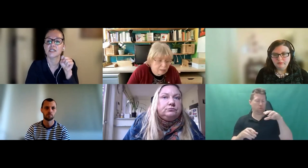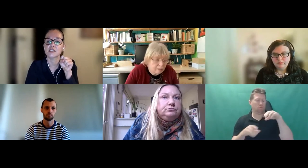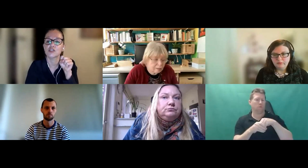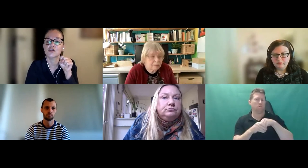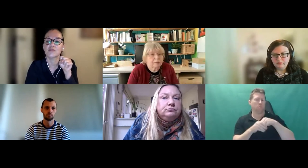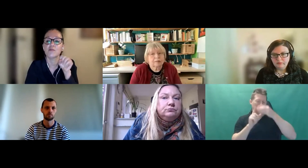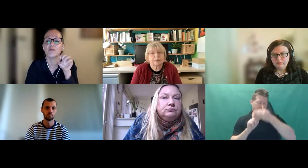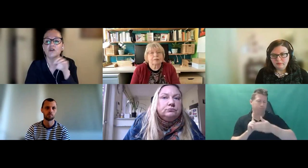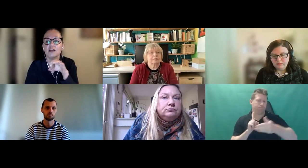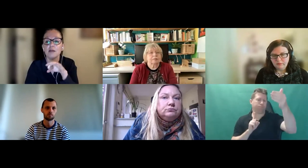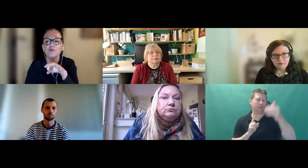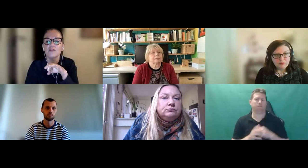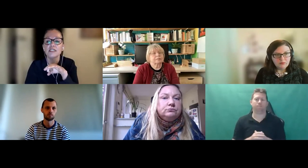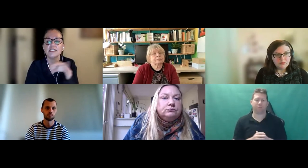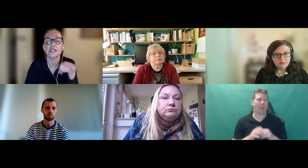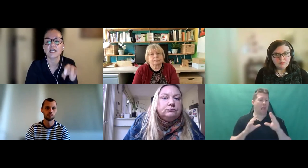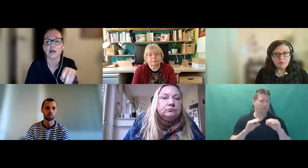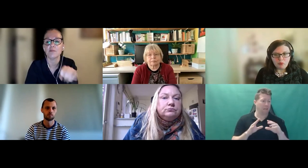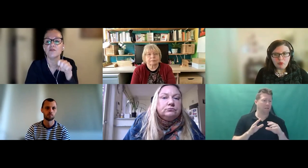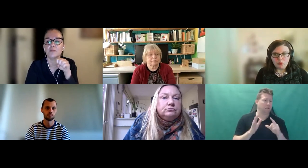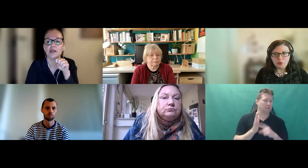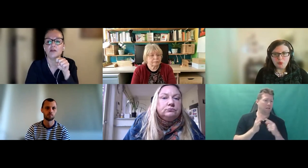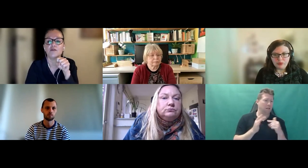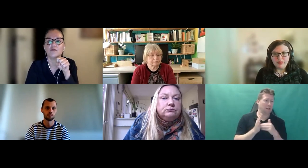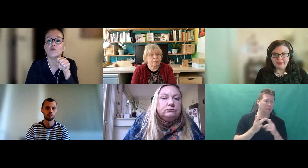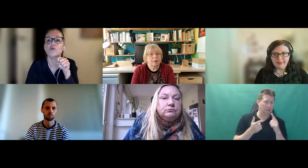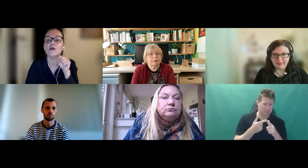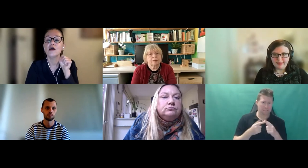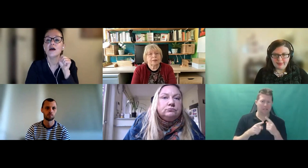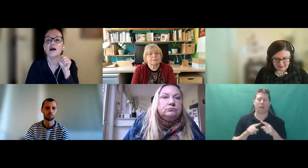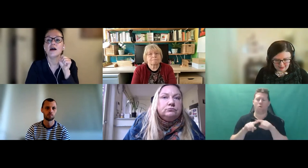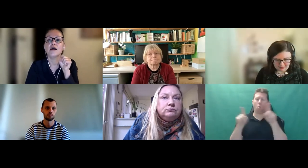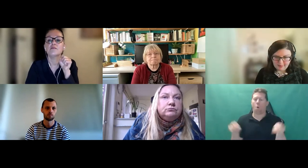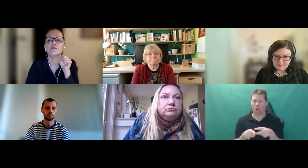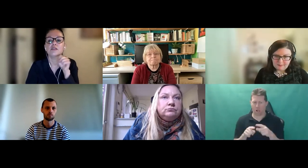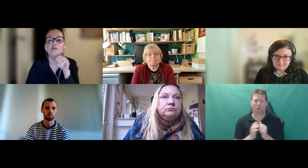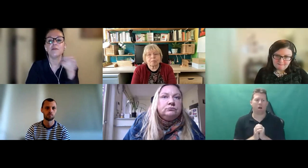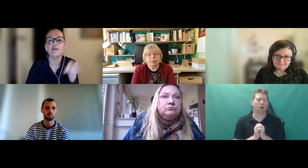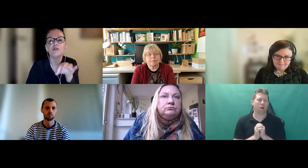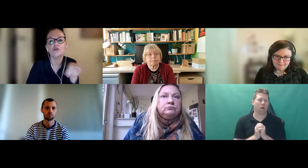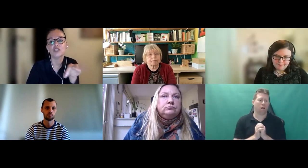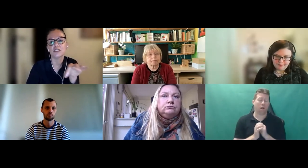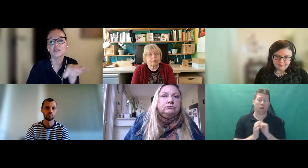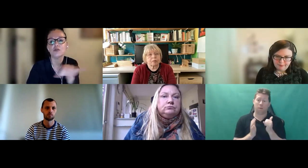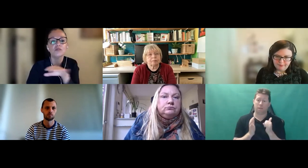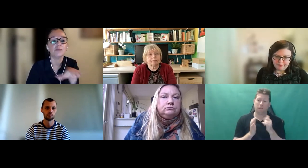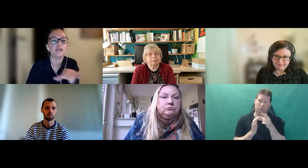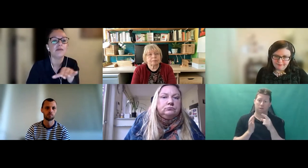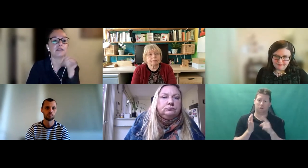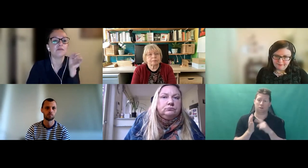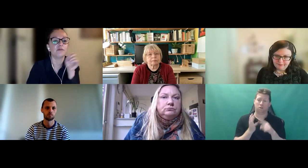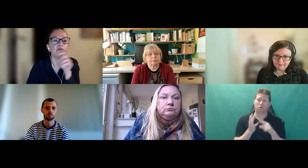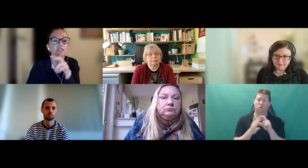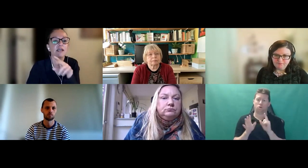discuss the term? Then we've got a couple for Lizzie and then a couple for the panel overall. Um, so maybe if we could just all spend